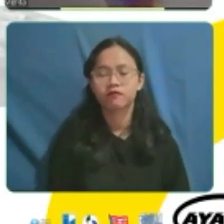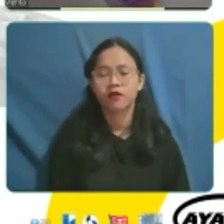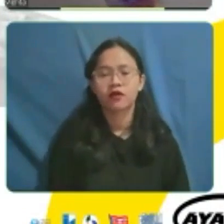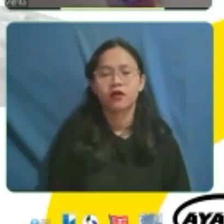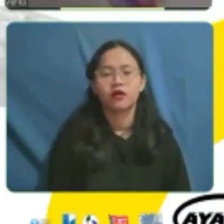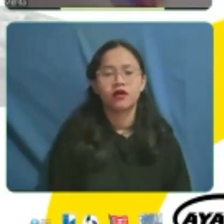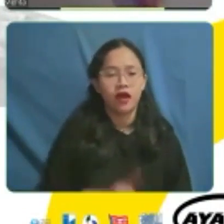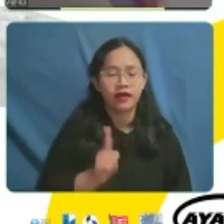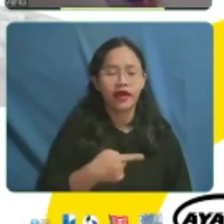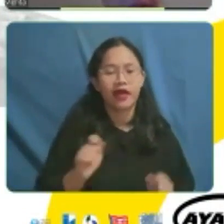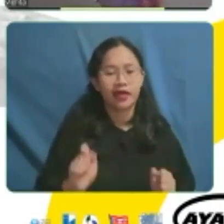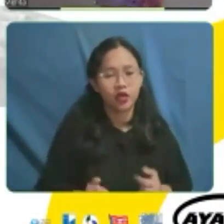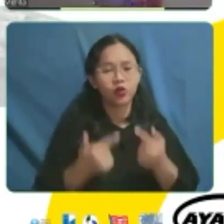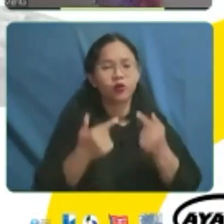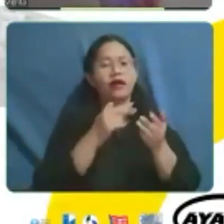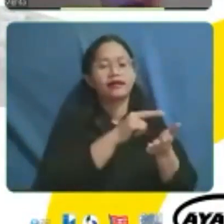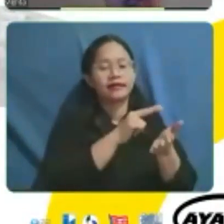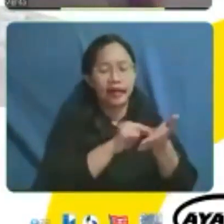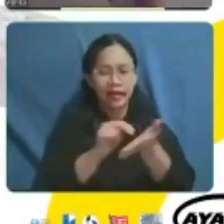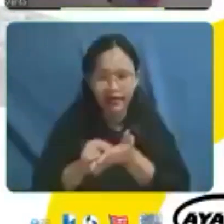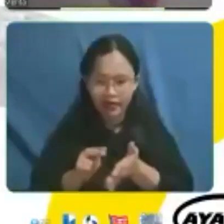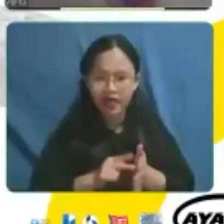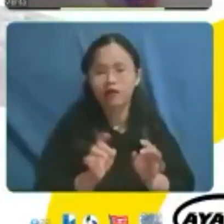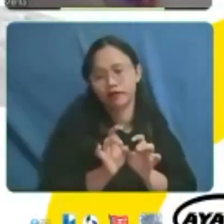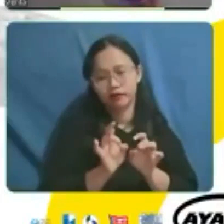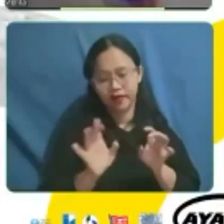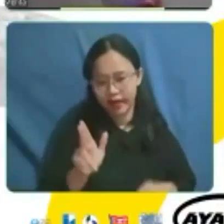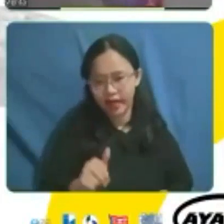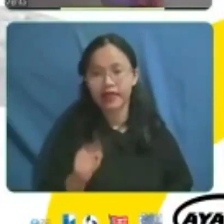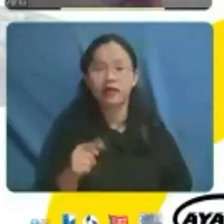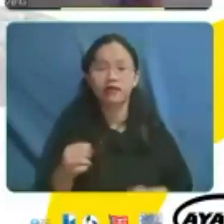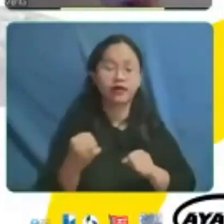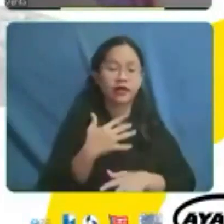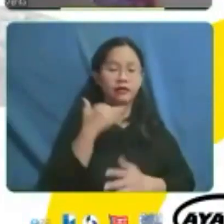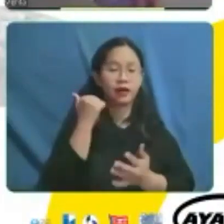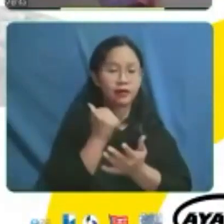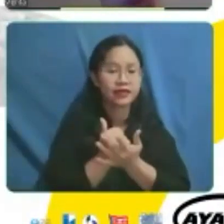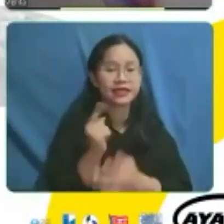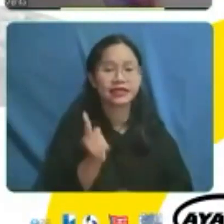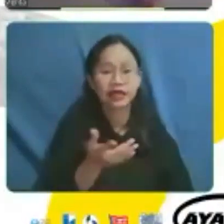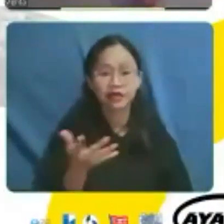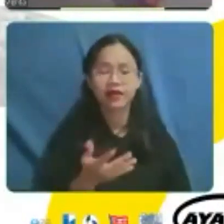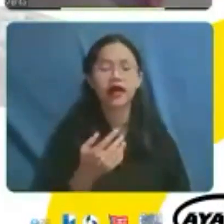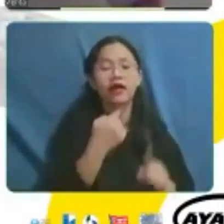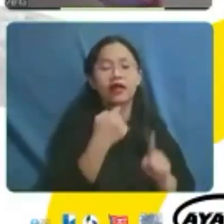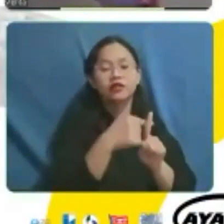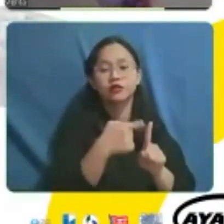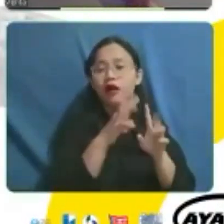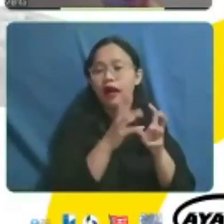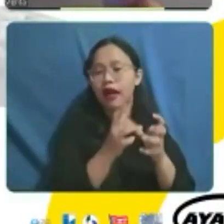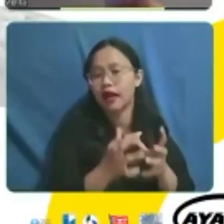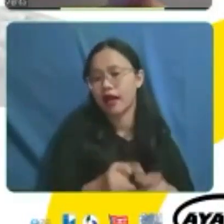we're thinking about commuting patterns, whether we're thinking about different cooking or heating fuels, different types